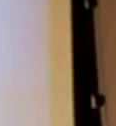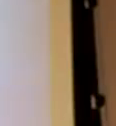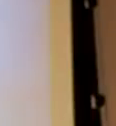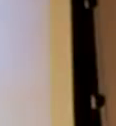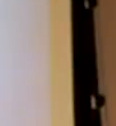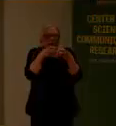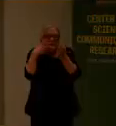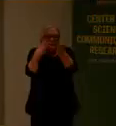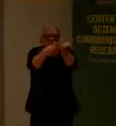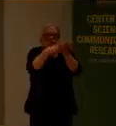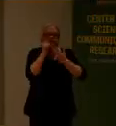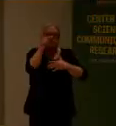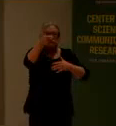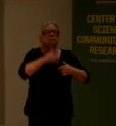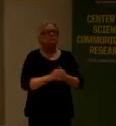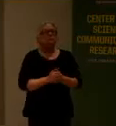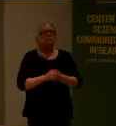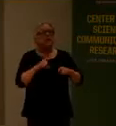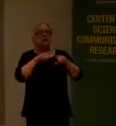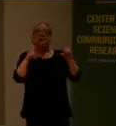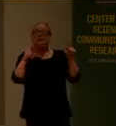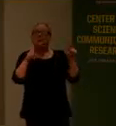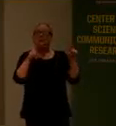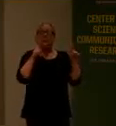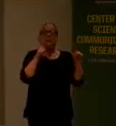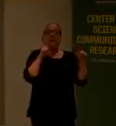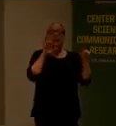But incorporating that aspect of